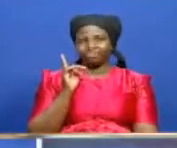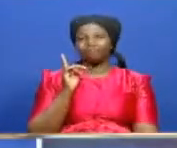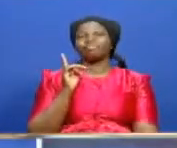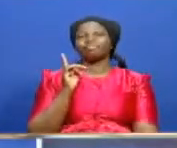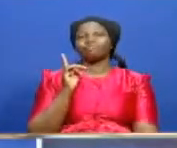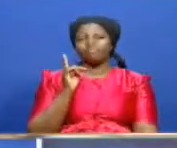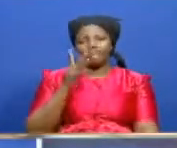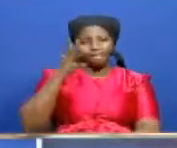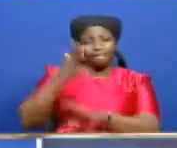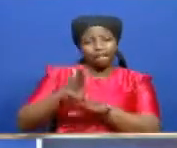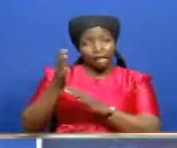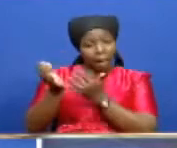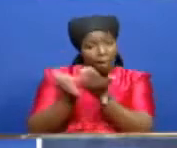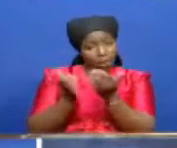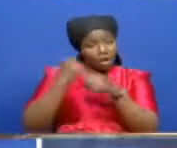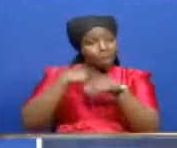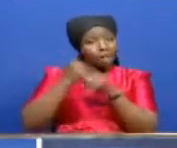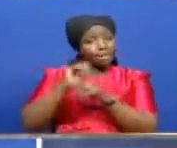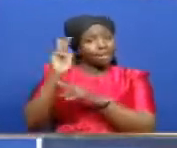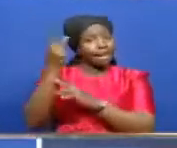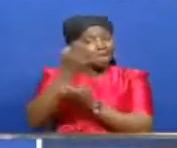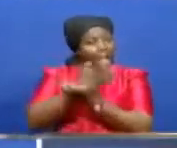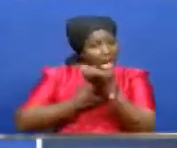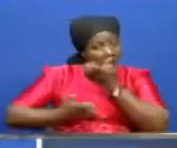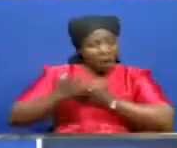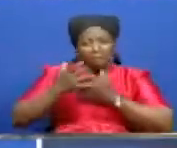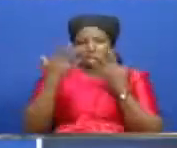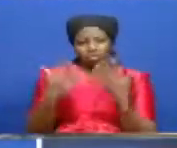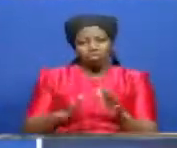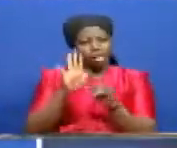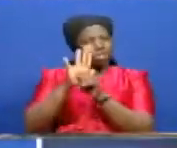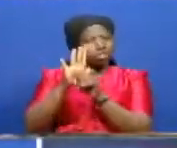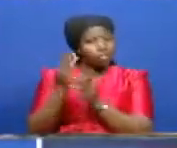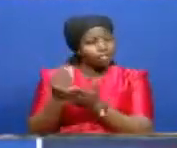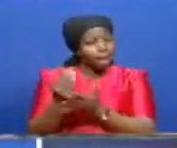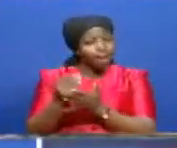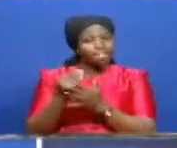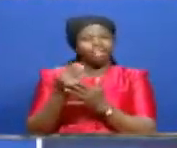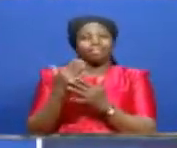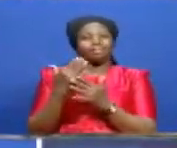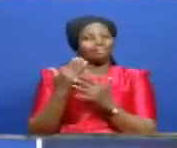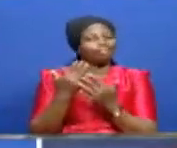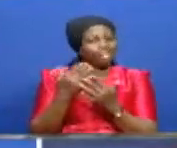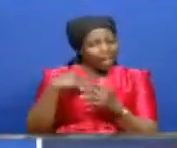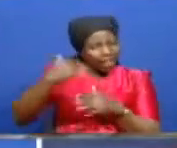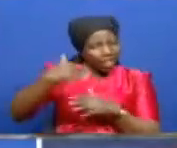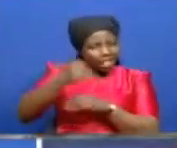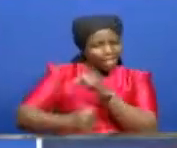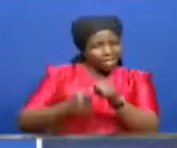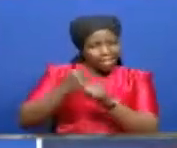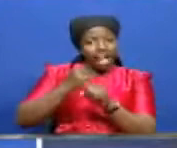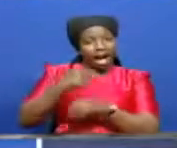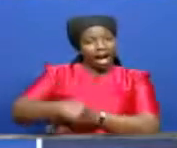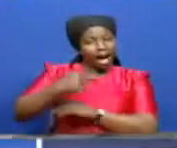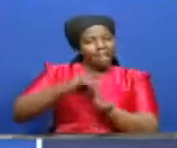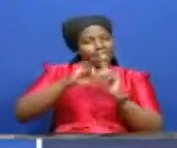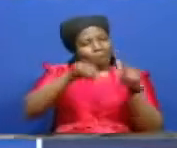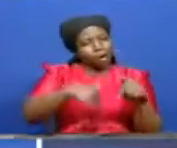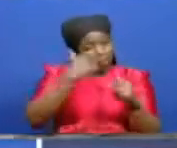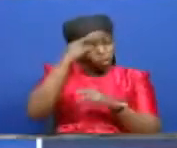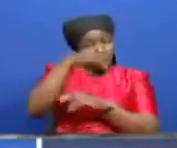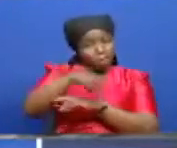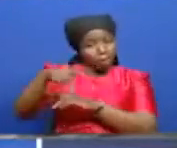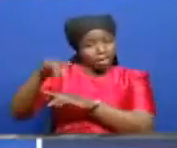Illicit trade costs the Kenyan economy tens of billions of shillings annually. High demand for protective gear has seen unscrupulous